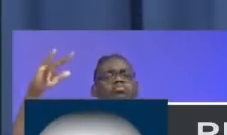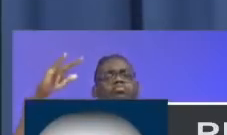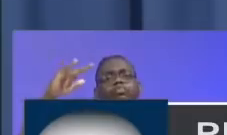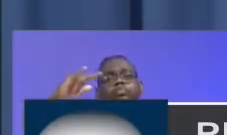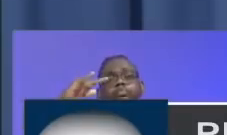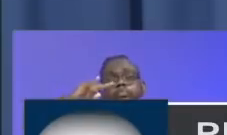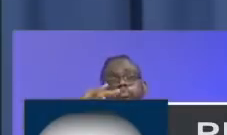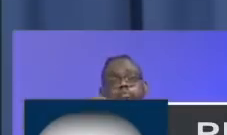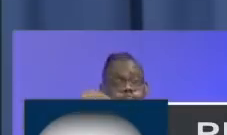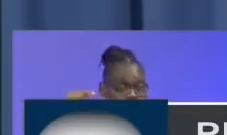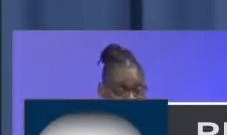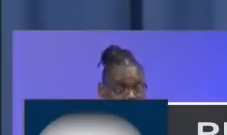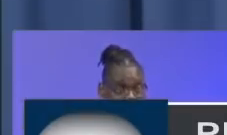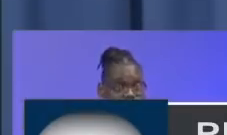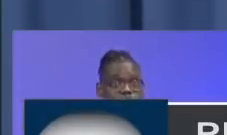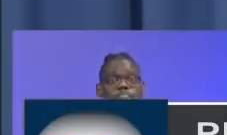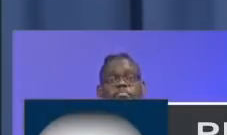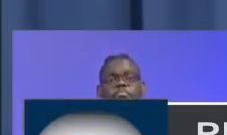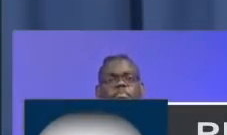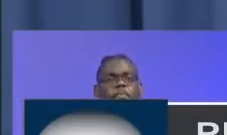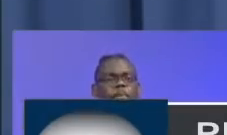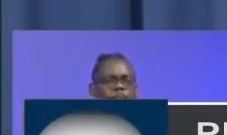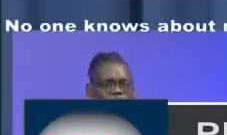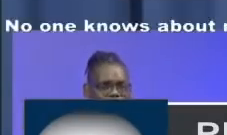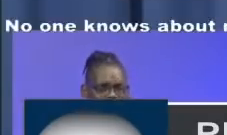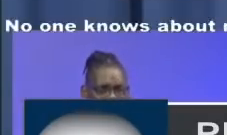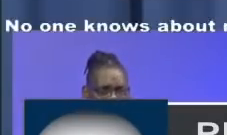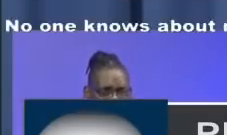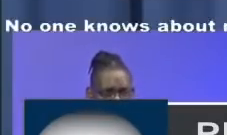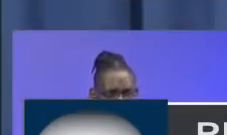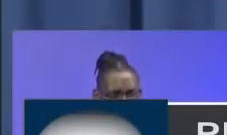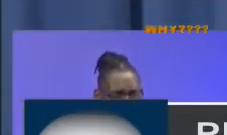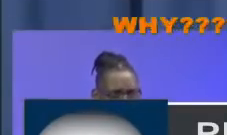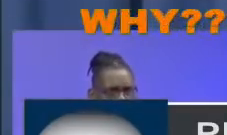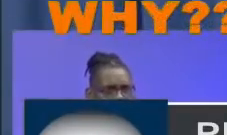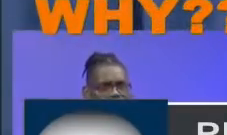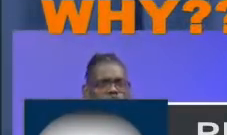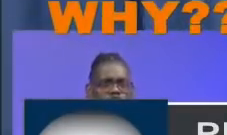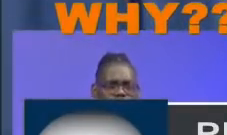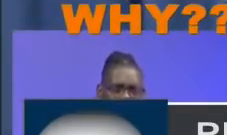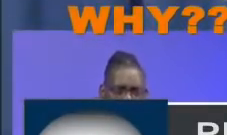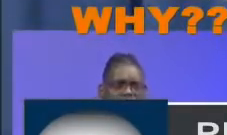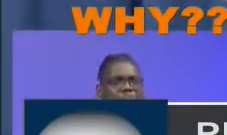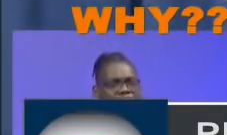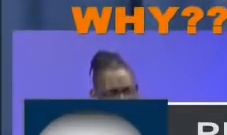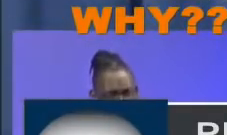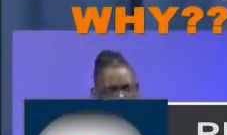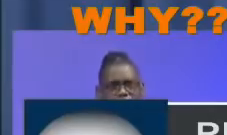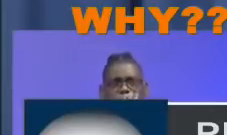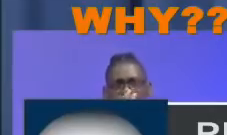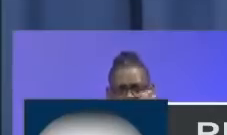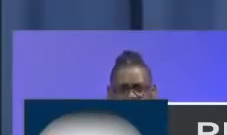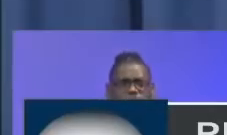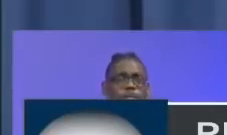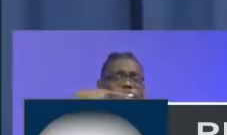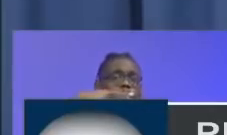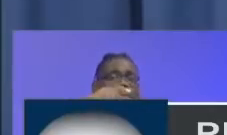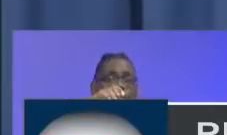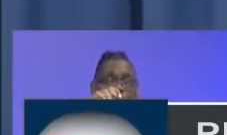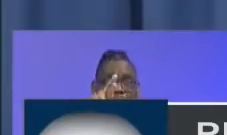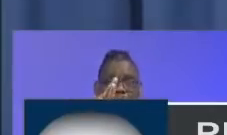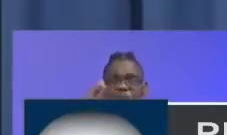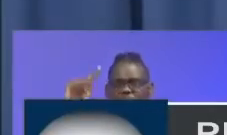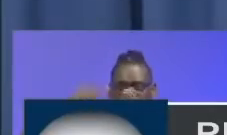complied with all the requirements of the TT pass, had a negative PCR, correctly so, was